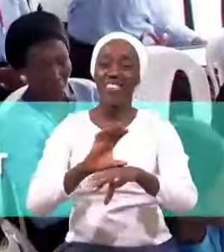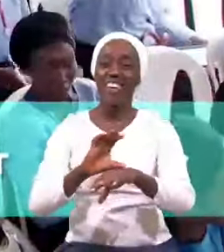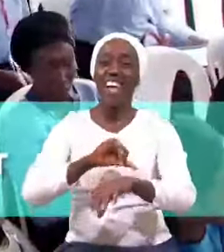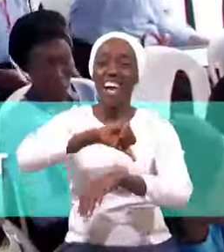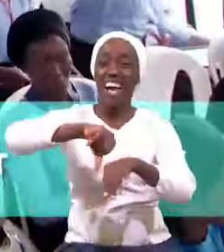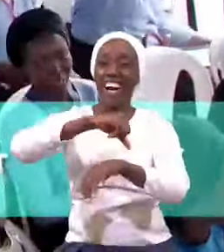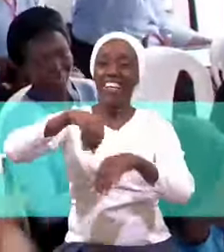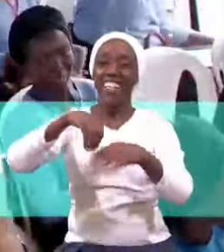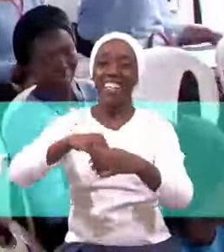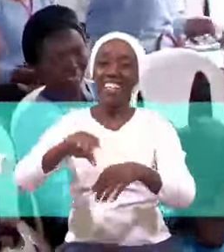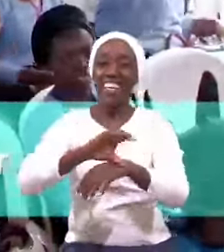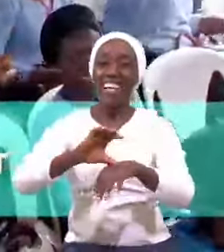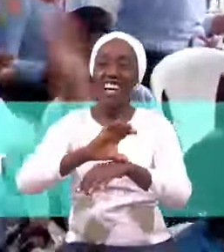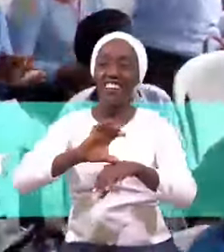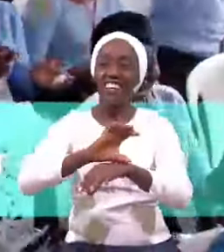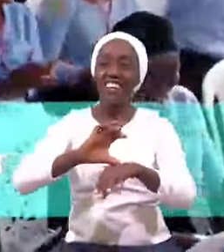Anointing in Cameroon.